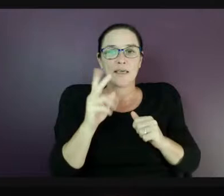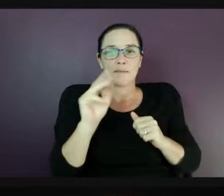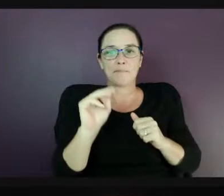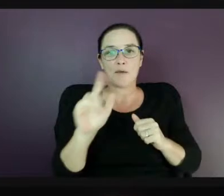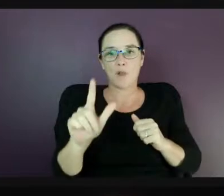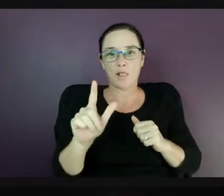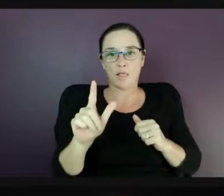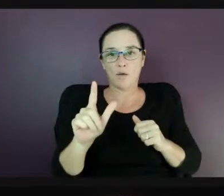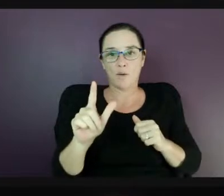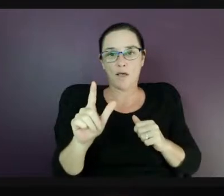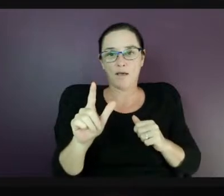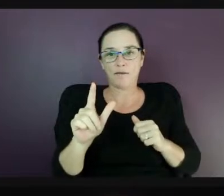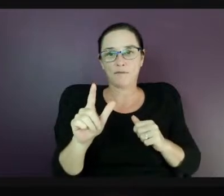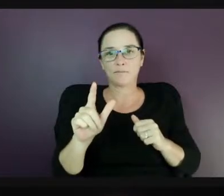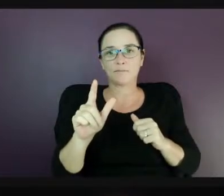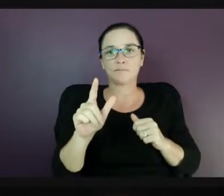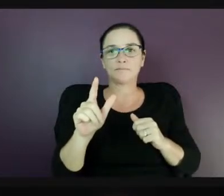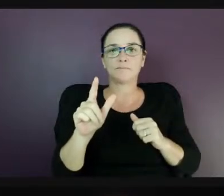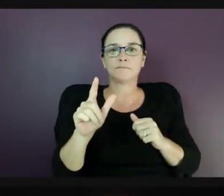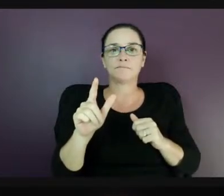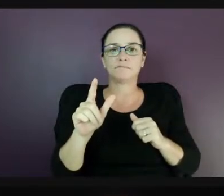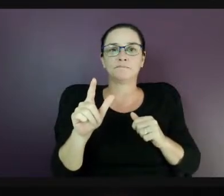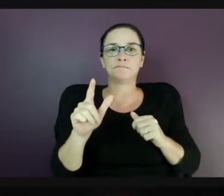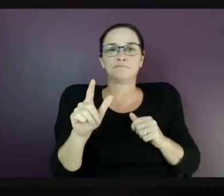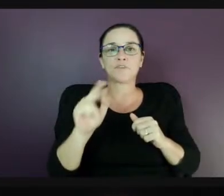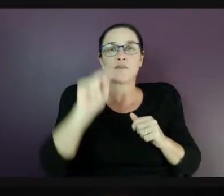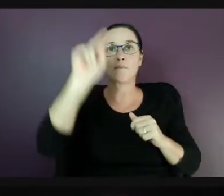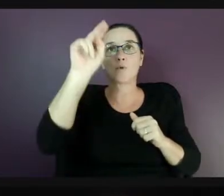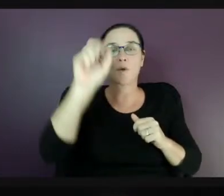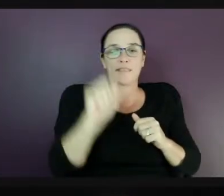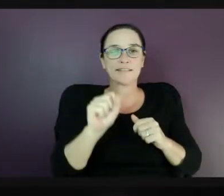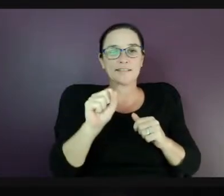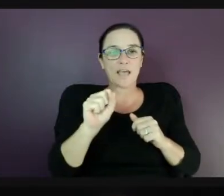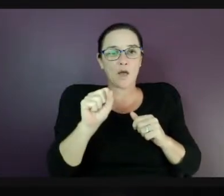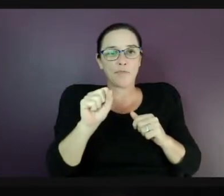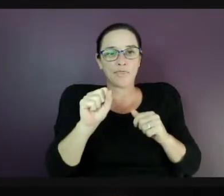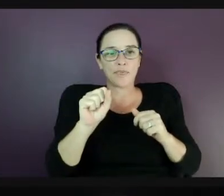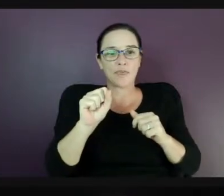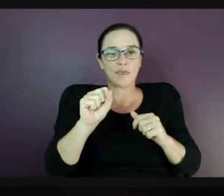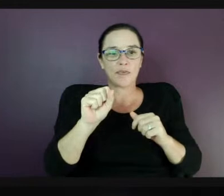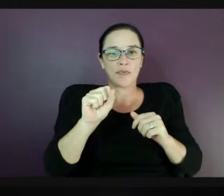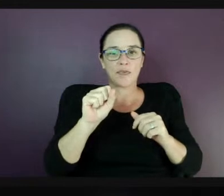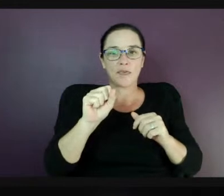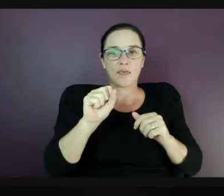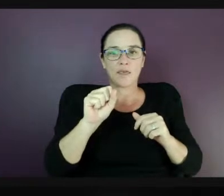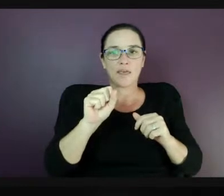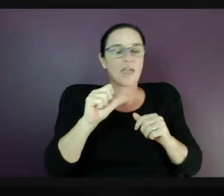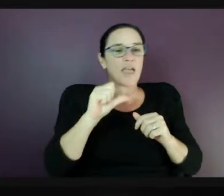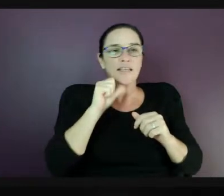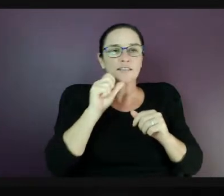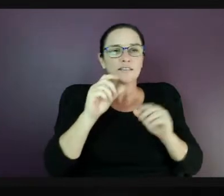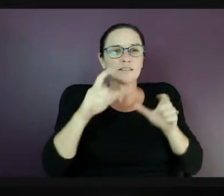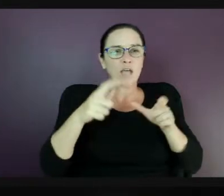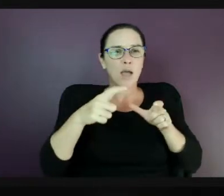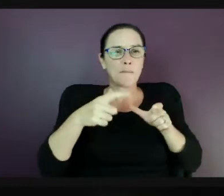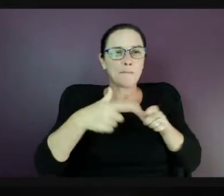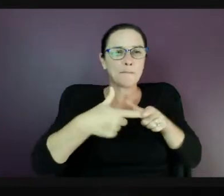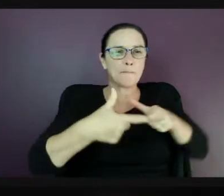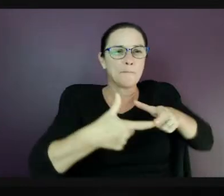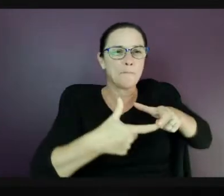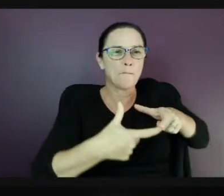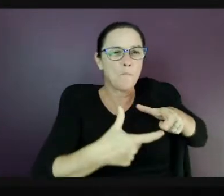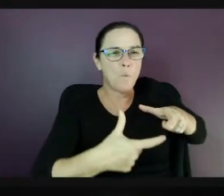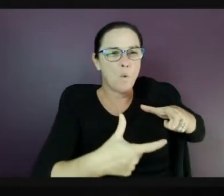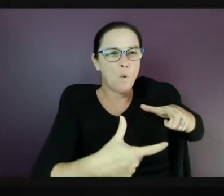the distance north and south across the Caldera, horizontal, is slowing its spread, but still spreading, slowing from